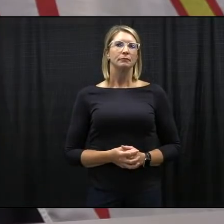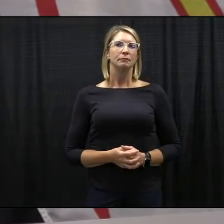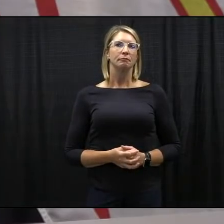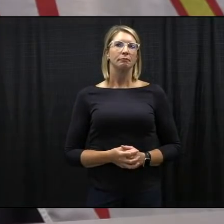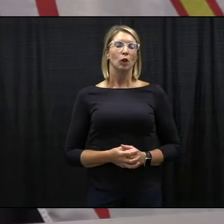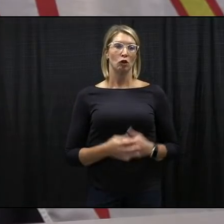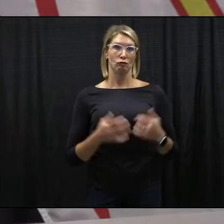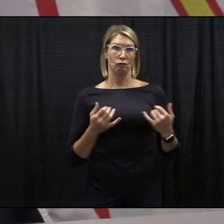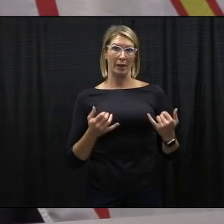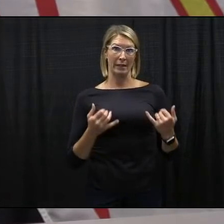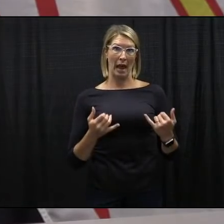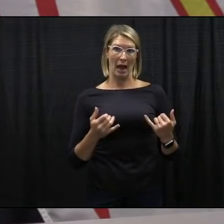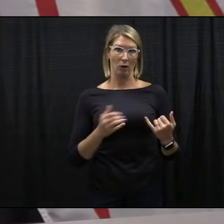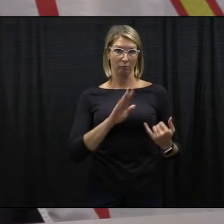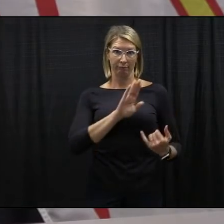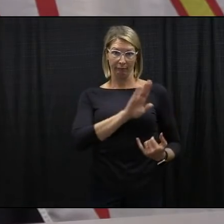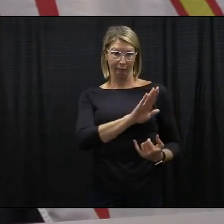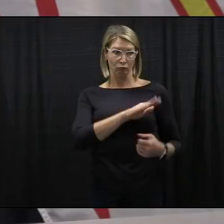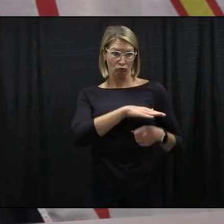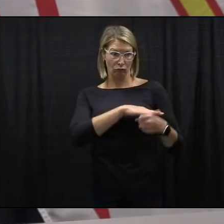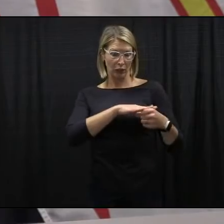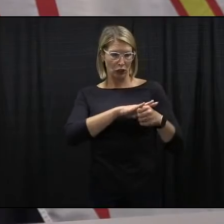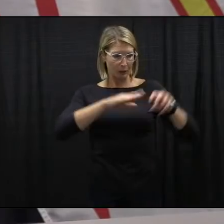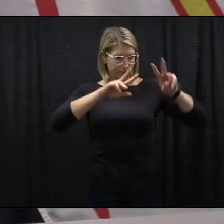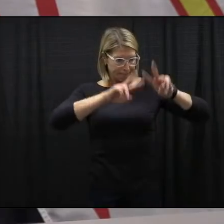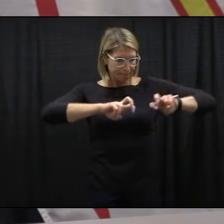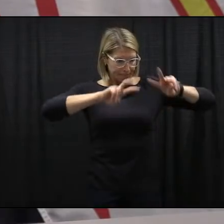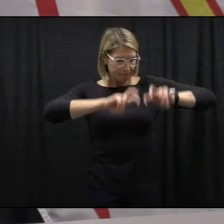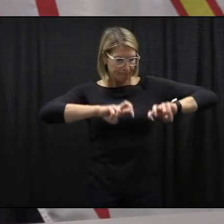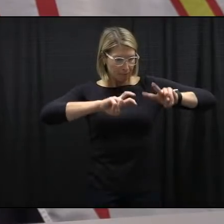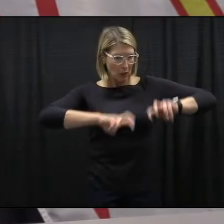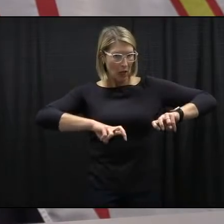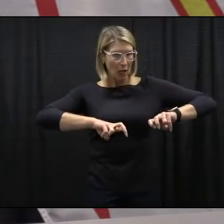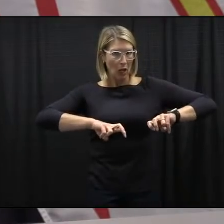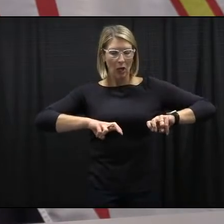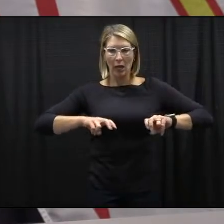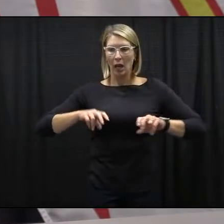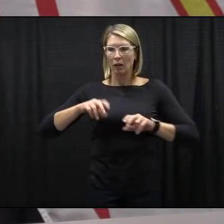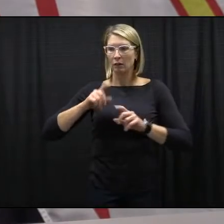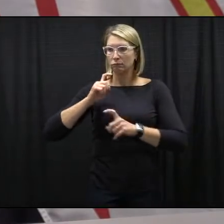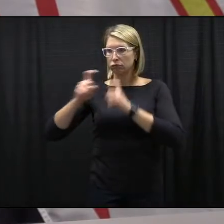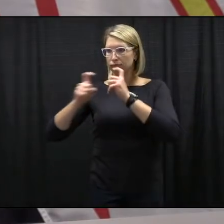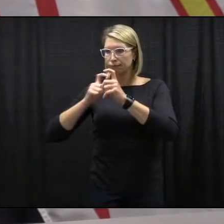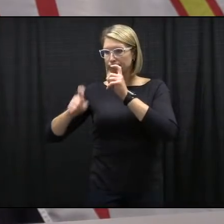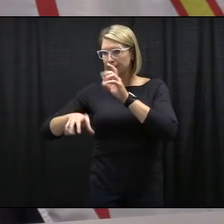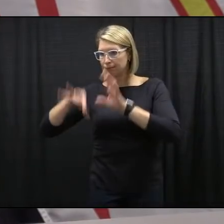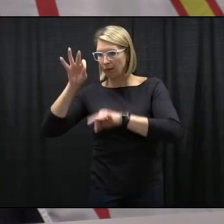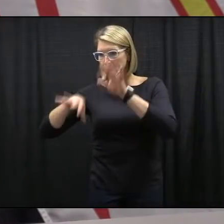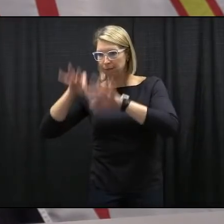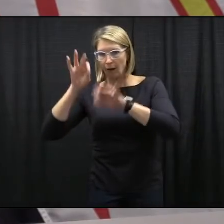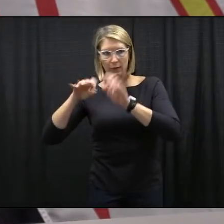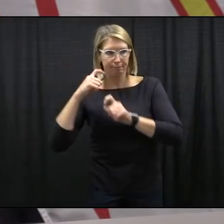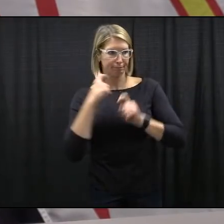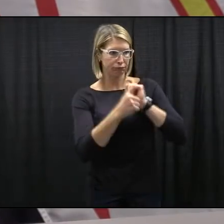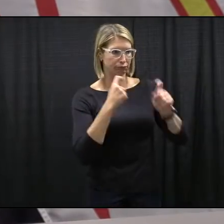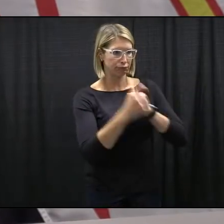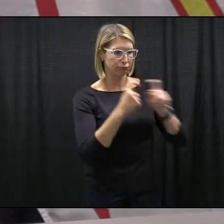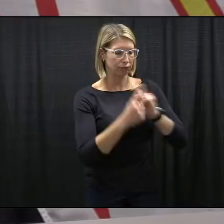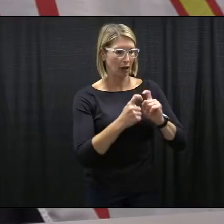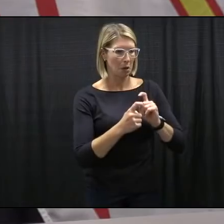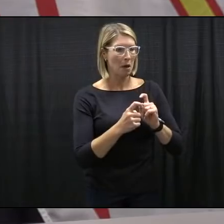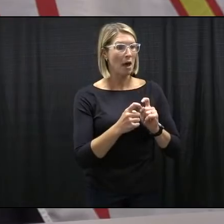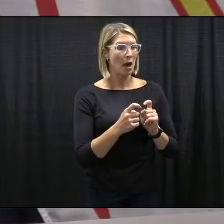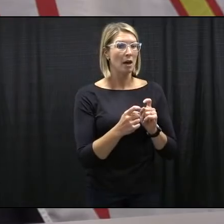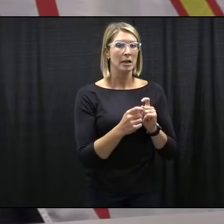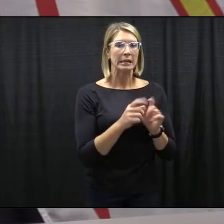investigation has happened, that public health has notified anyone who's considered a close contact that they've been tested. So far, we haven't seen any secondary cases